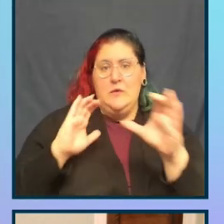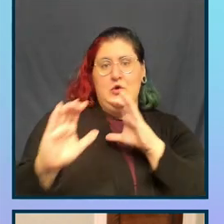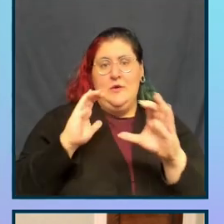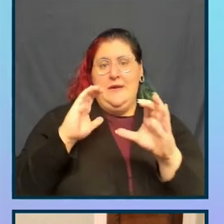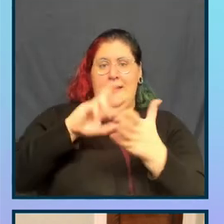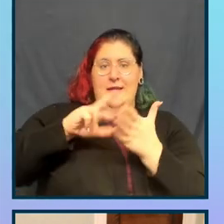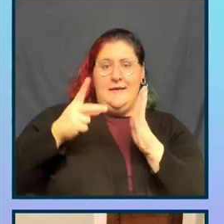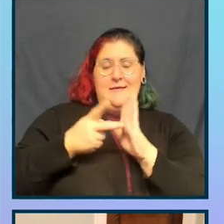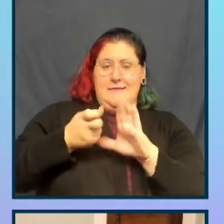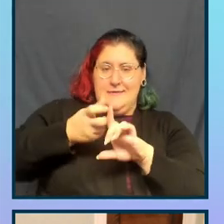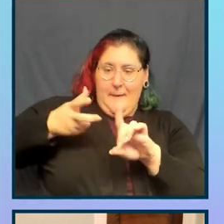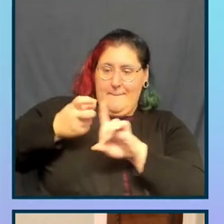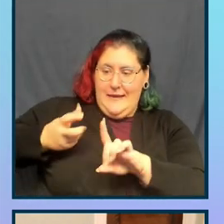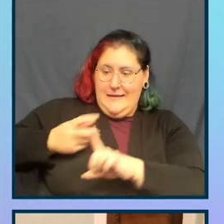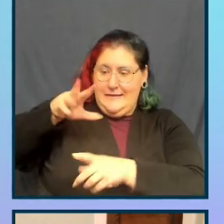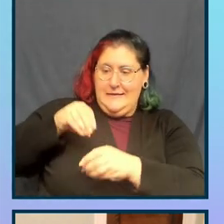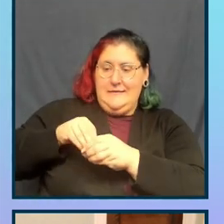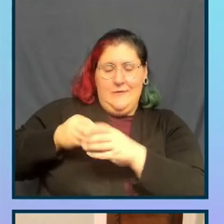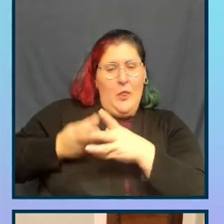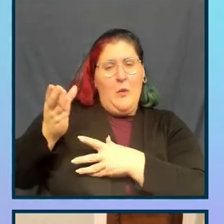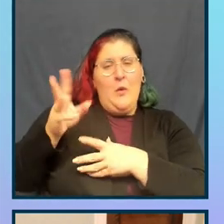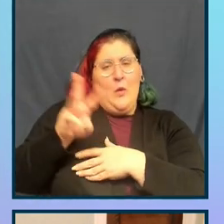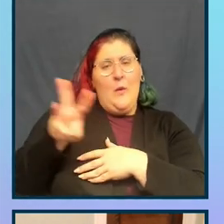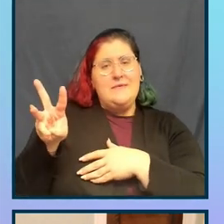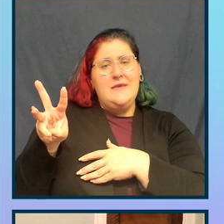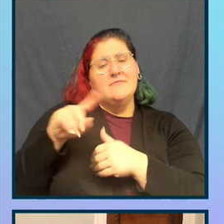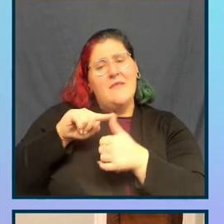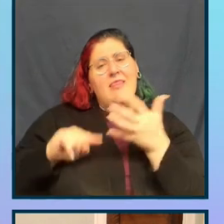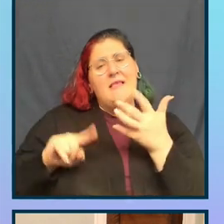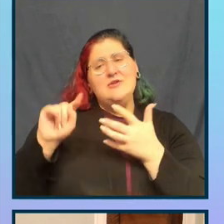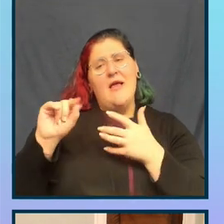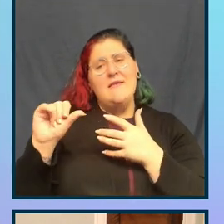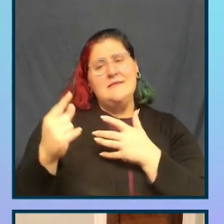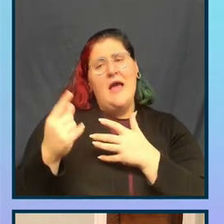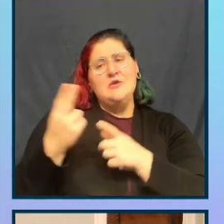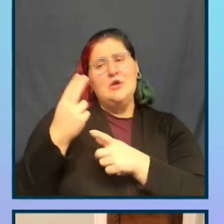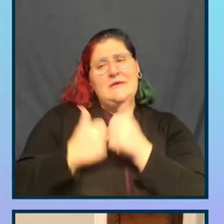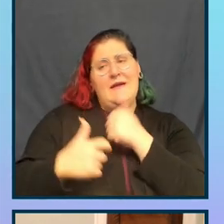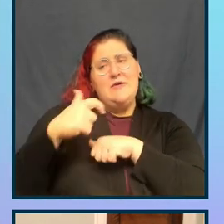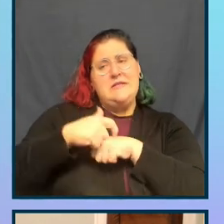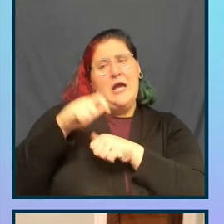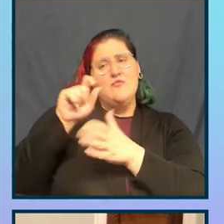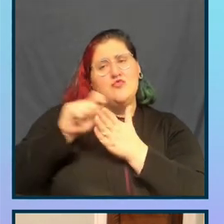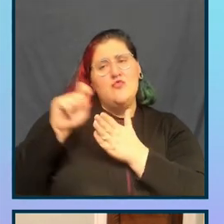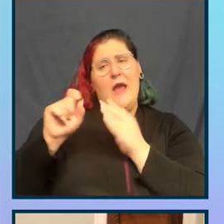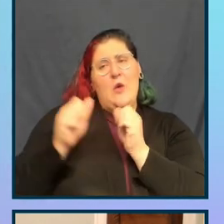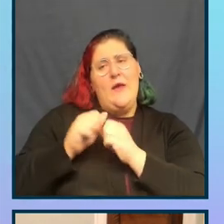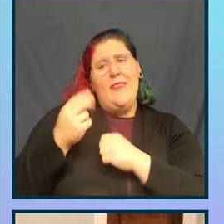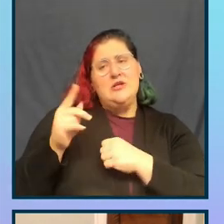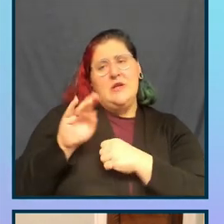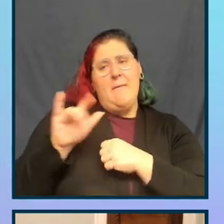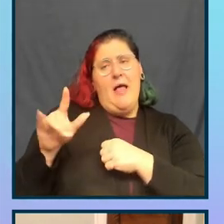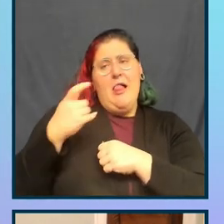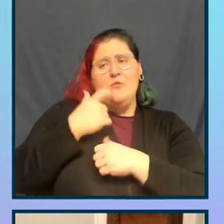These tags are the tags we use every time we write HTML, the tags that we just discussed. These tags are what give meaning